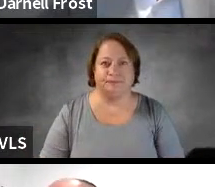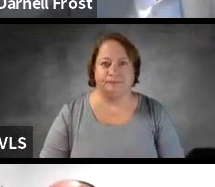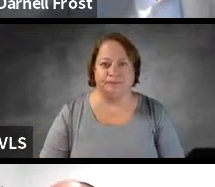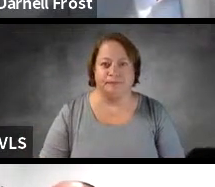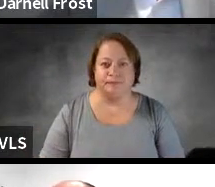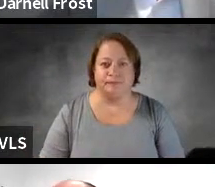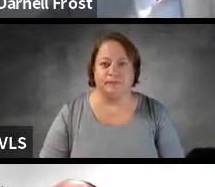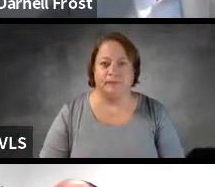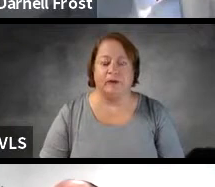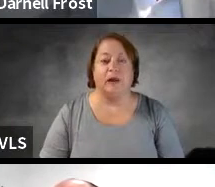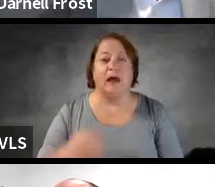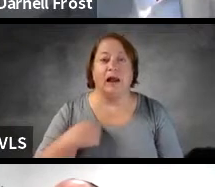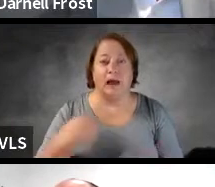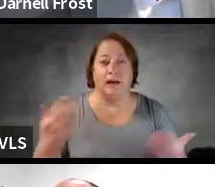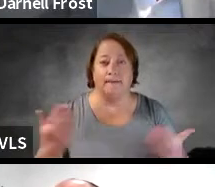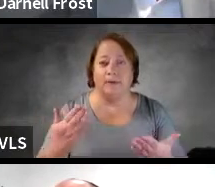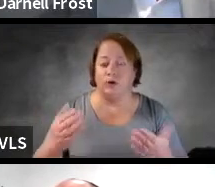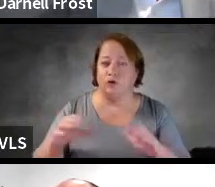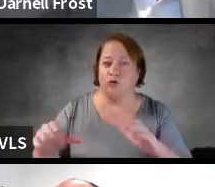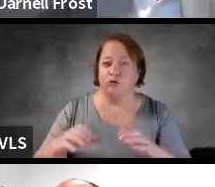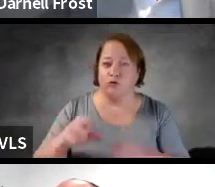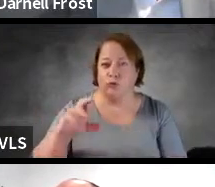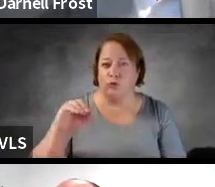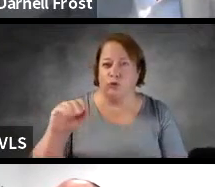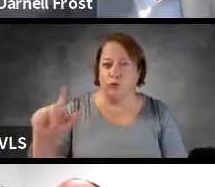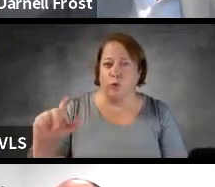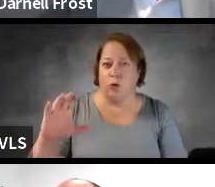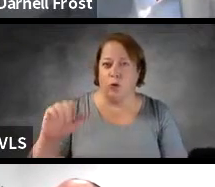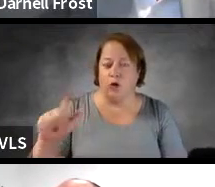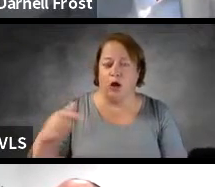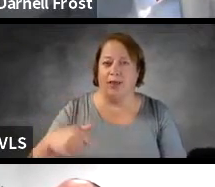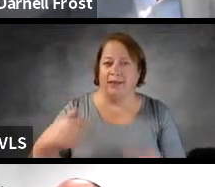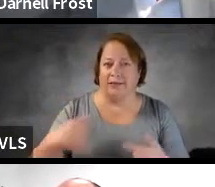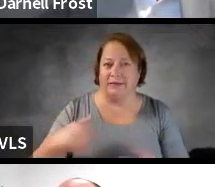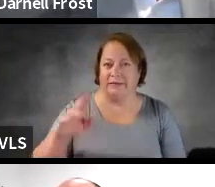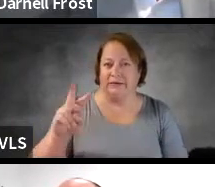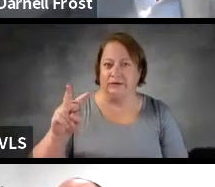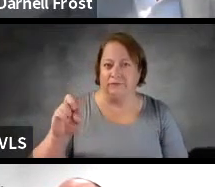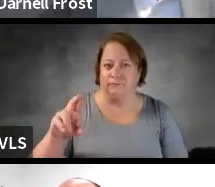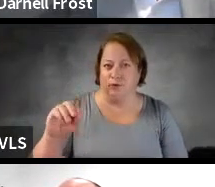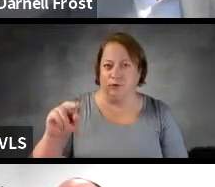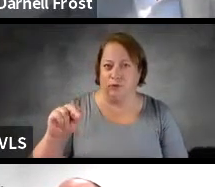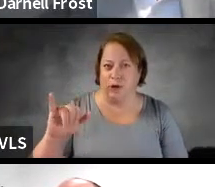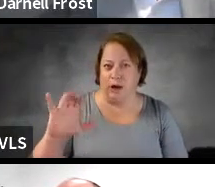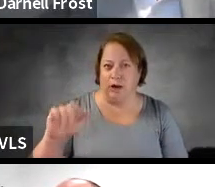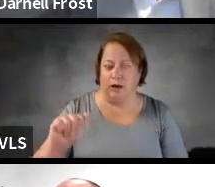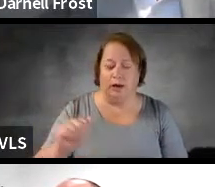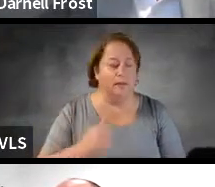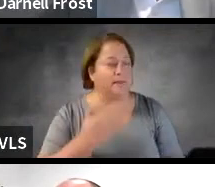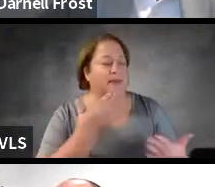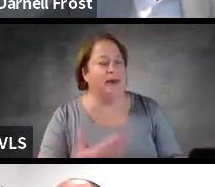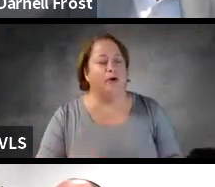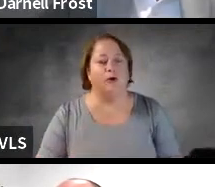And I am on to do the roll call. This is Veronica. Oh, thank you, Veronica. Mm-hmm.